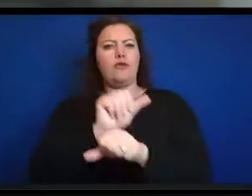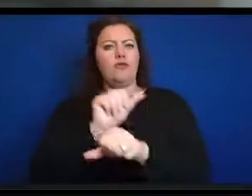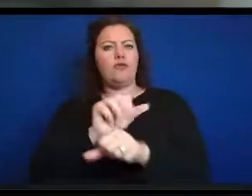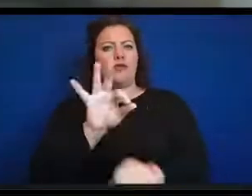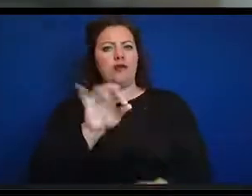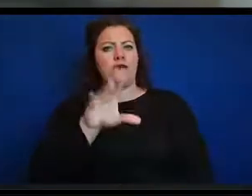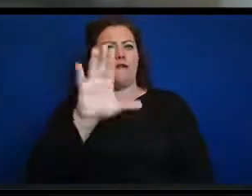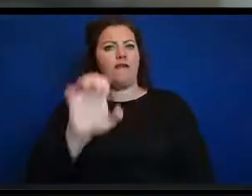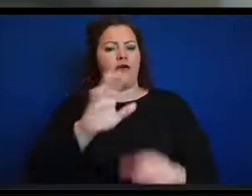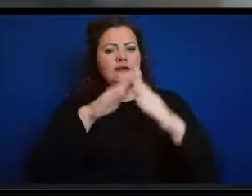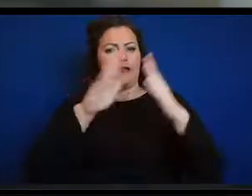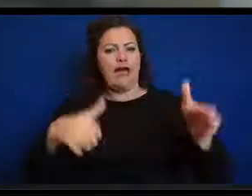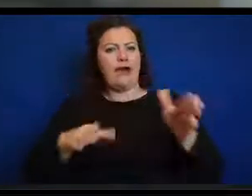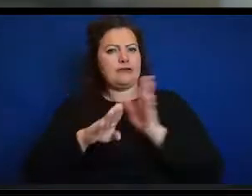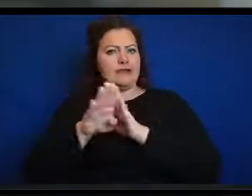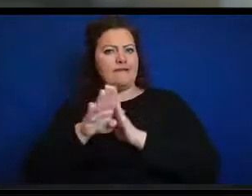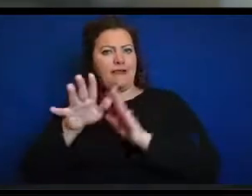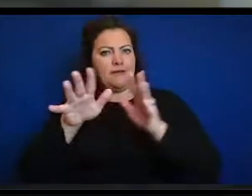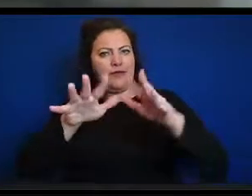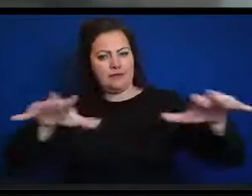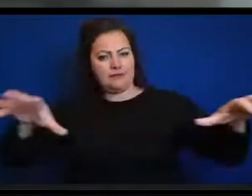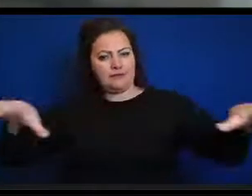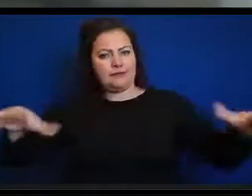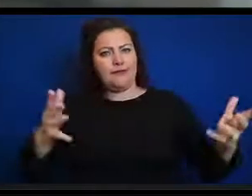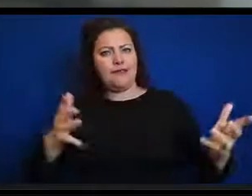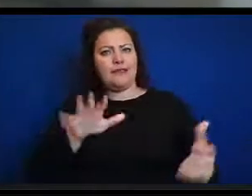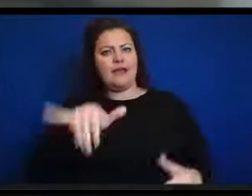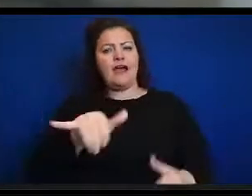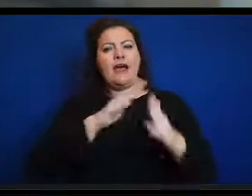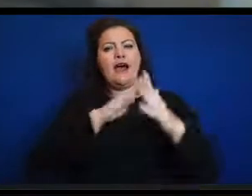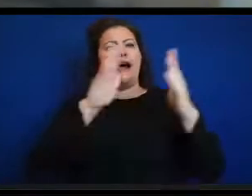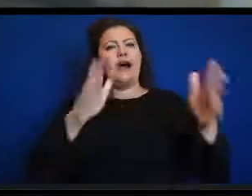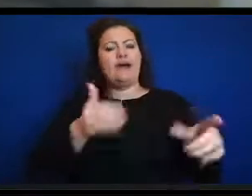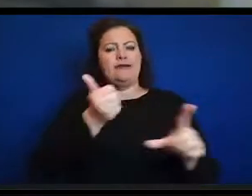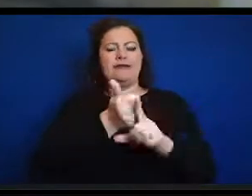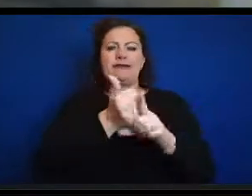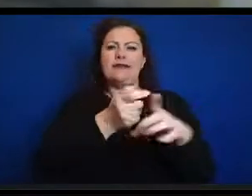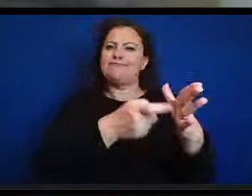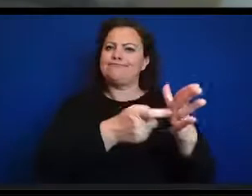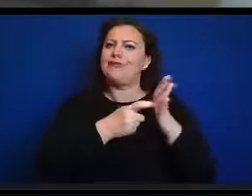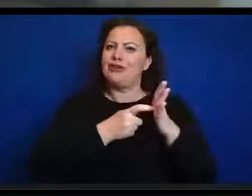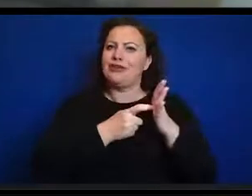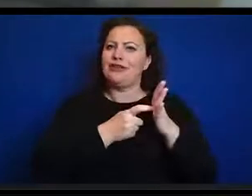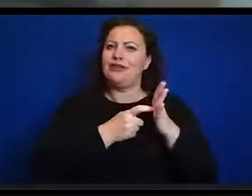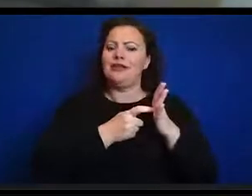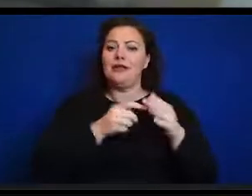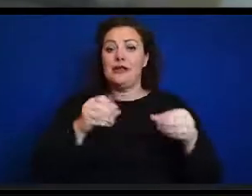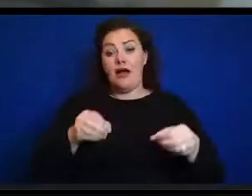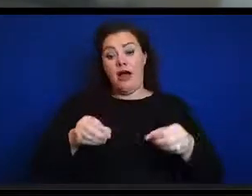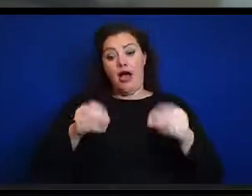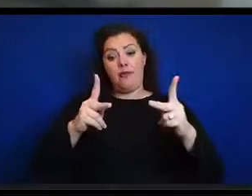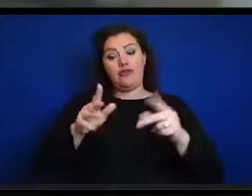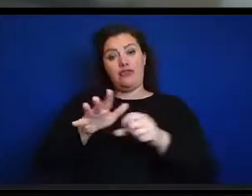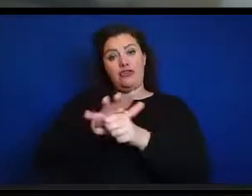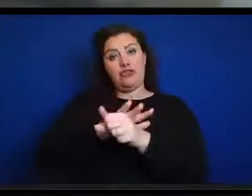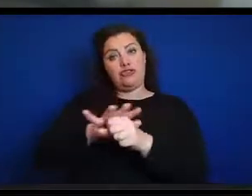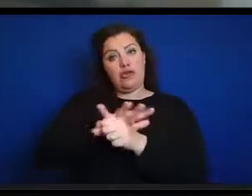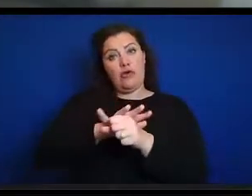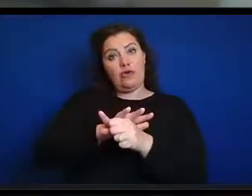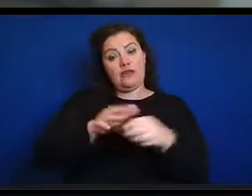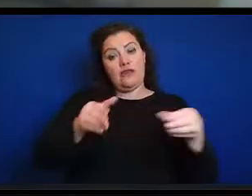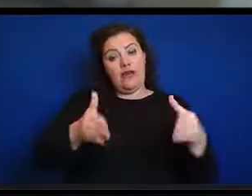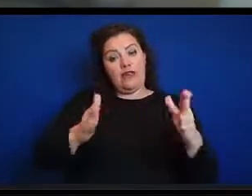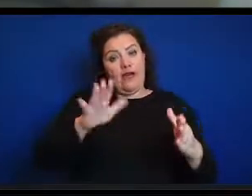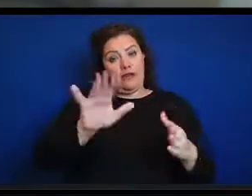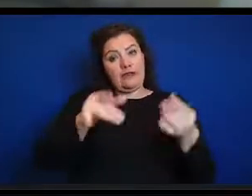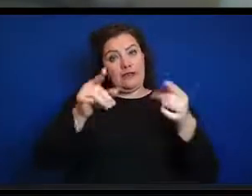development. So housing is critical, and opportunity zones, it allows this to